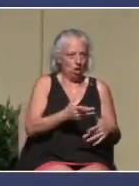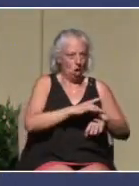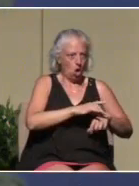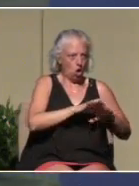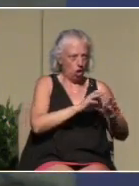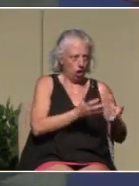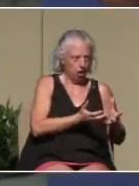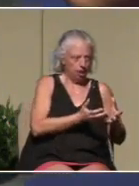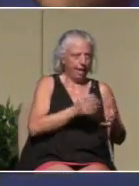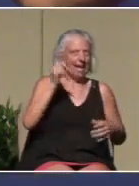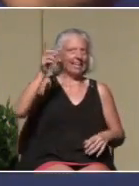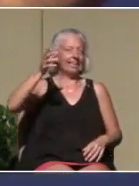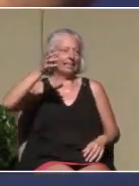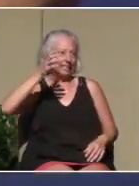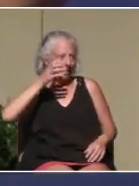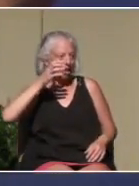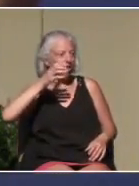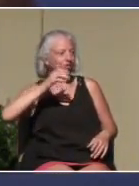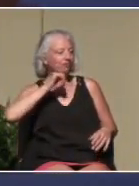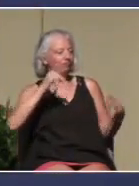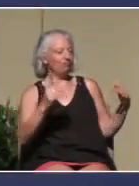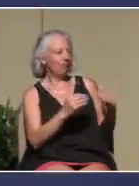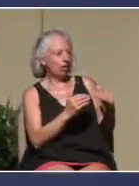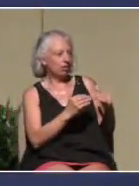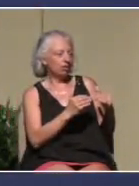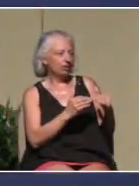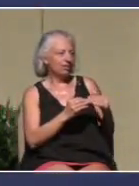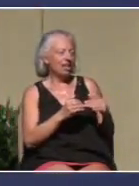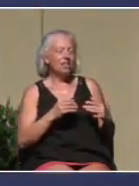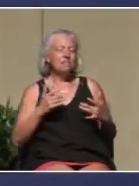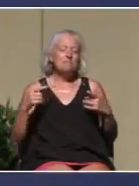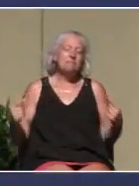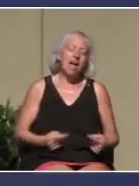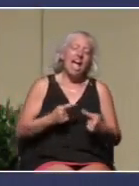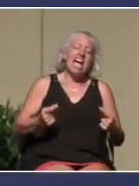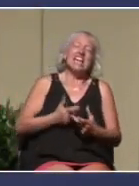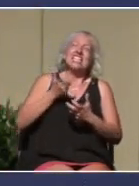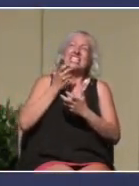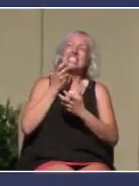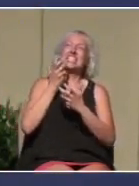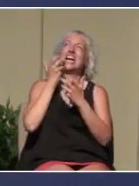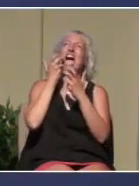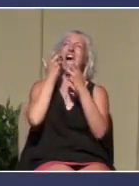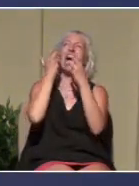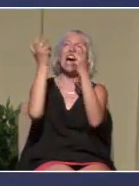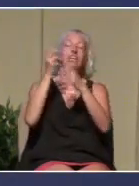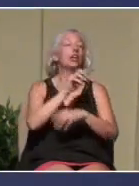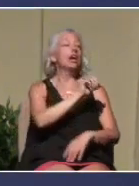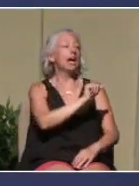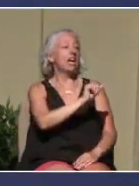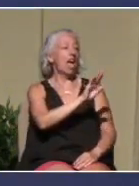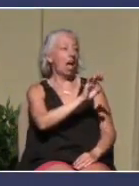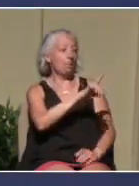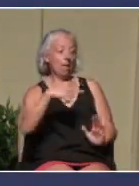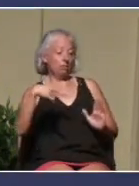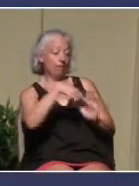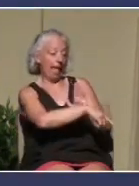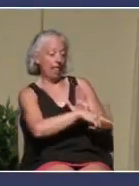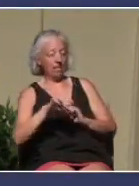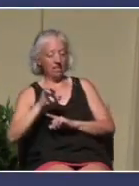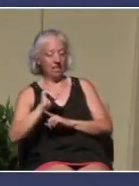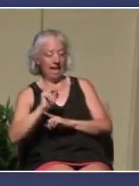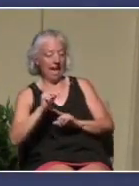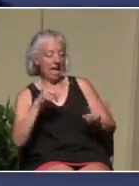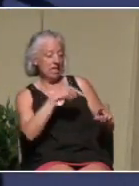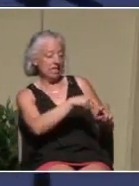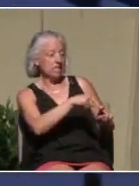God hears the sound of Cain's blood crying out to him, or Abel's blood after Cain killed him. And